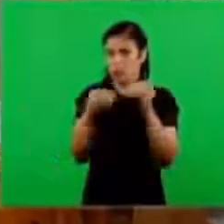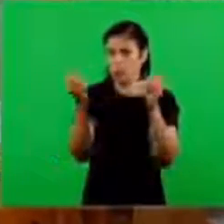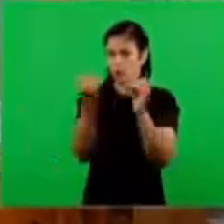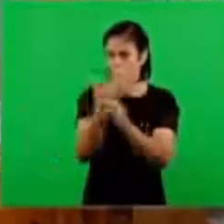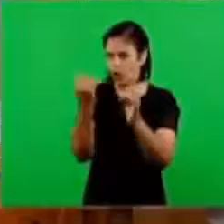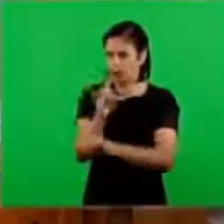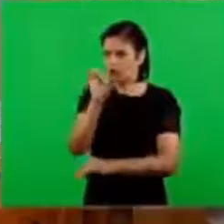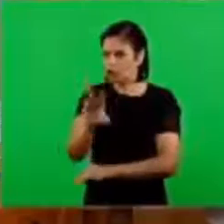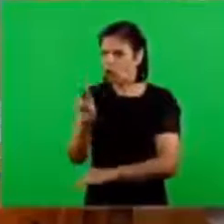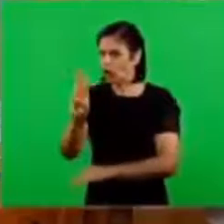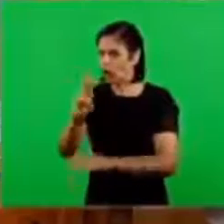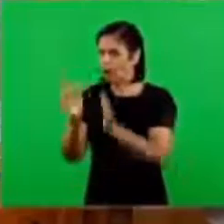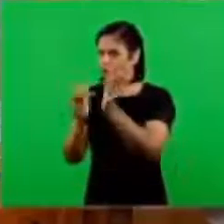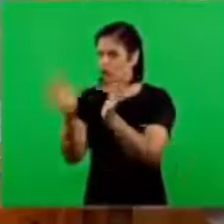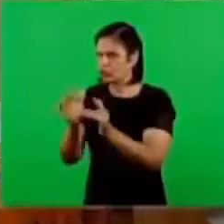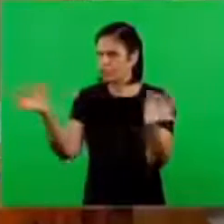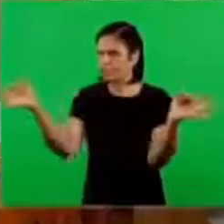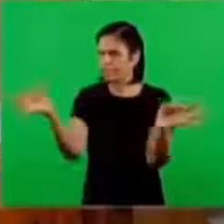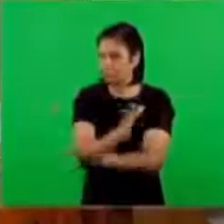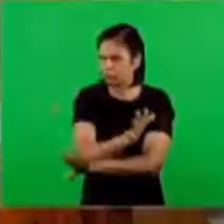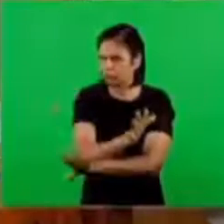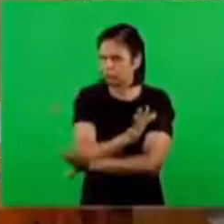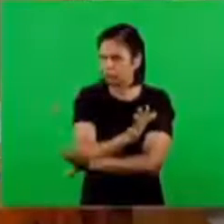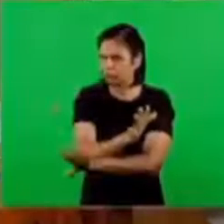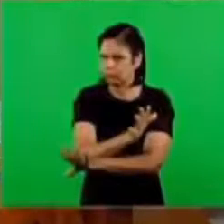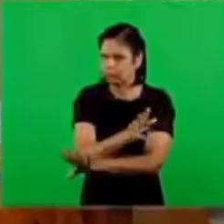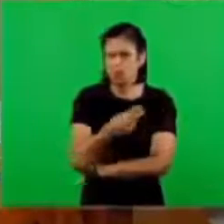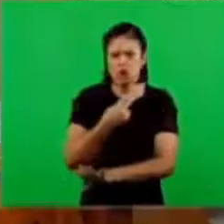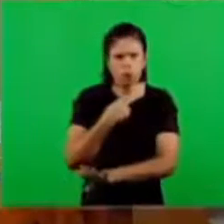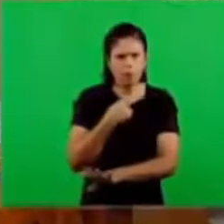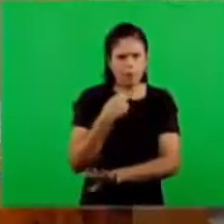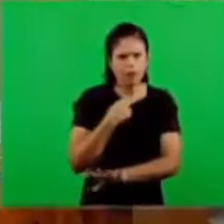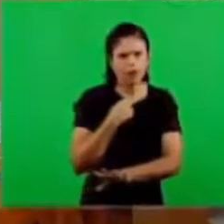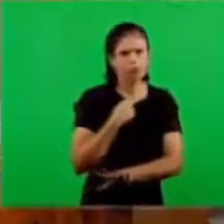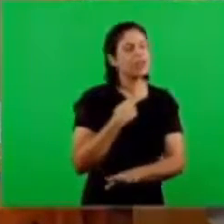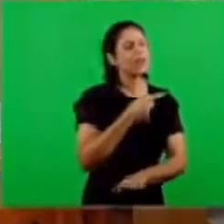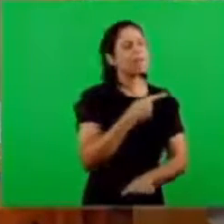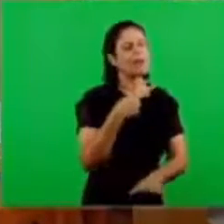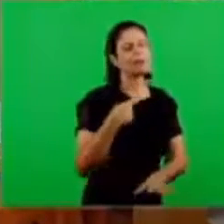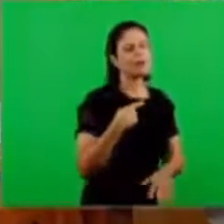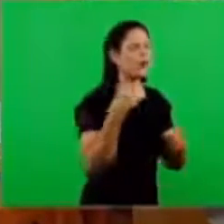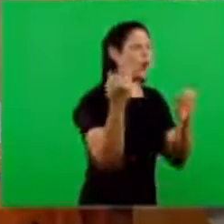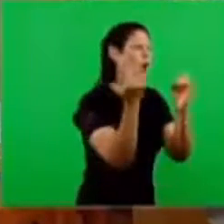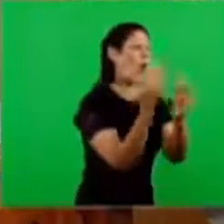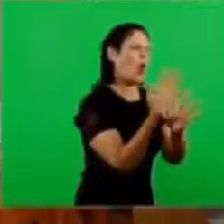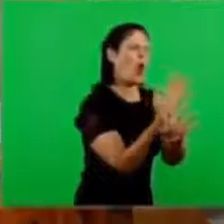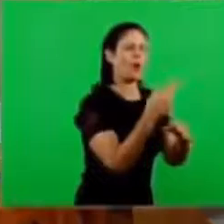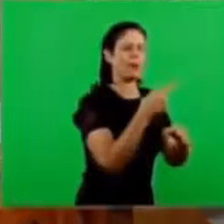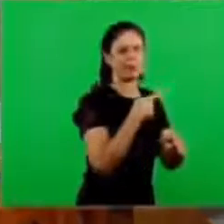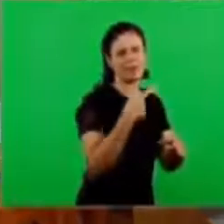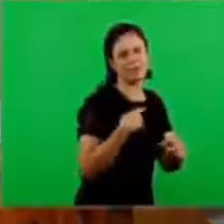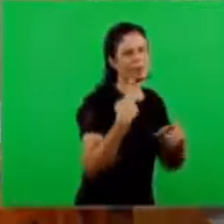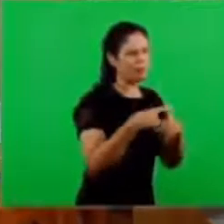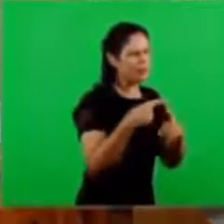glorification only to the name of the Lord Jesus. And that's it. Ministry, absolutely not.